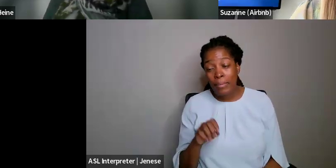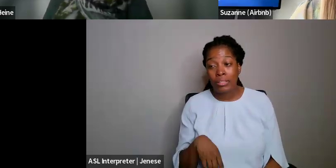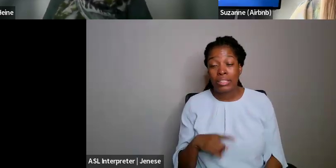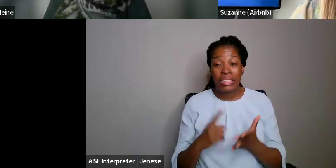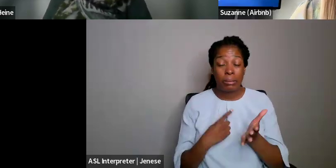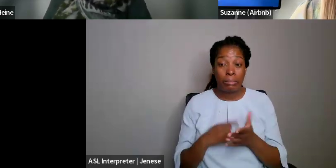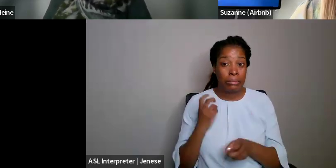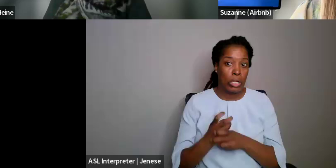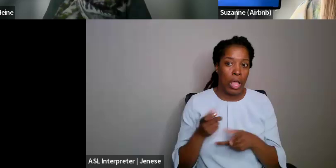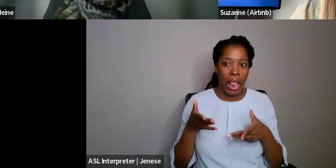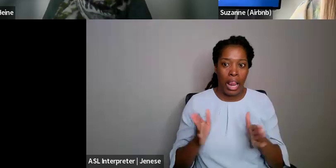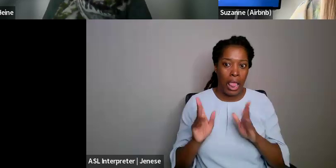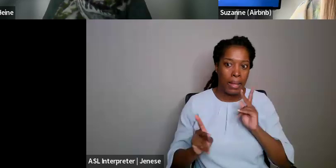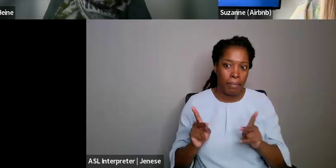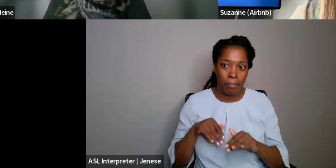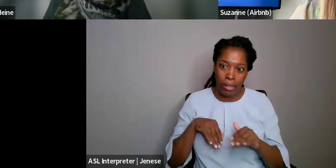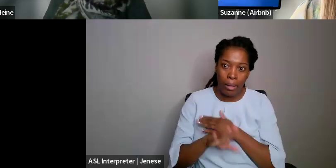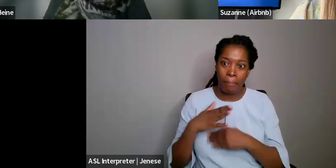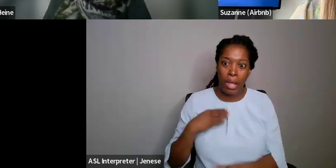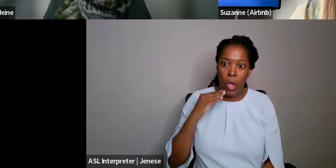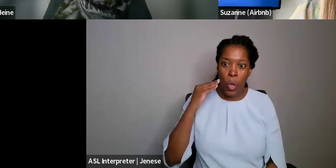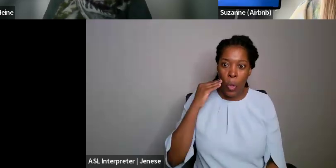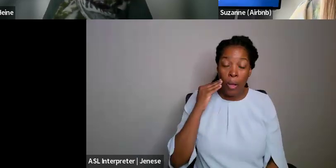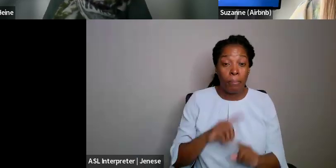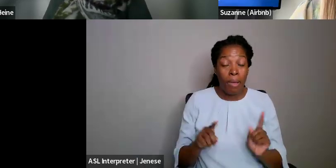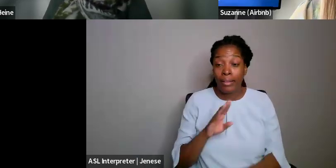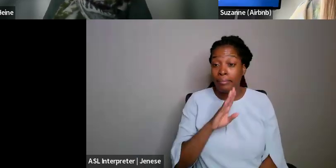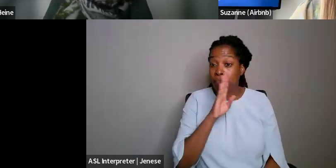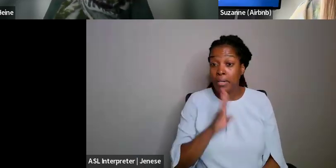home, but Airbnb, I've never had an issue.